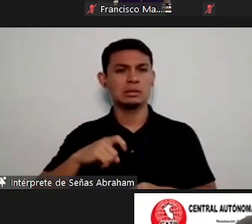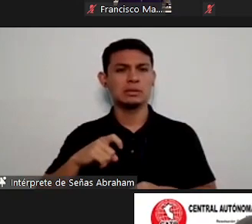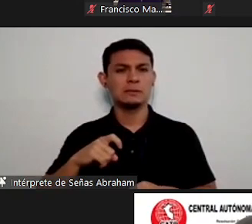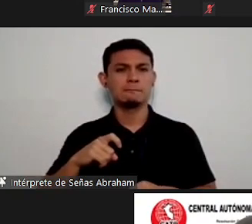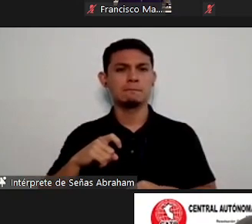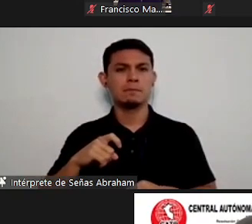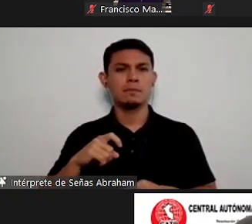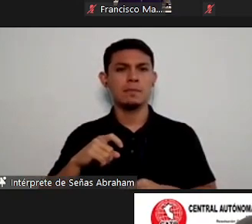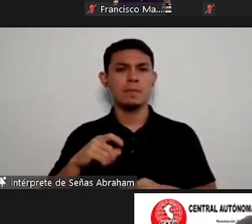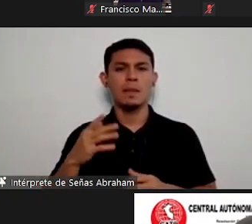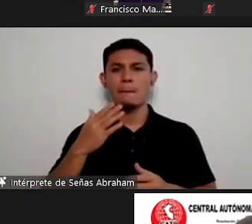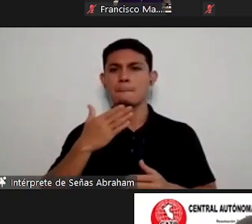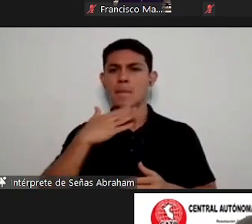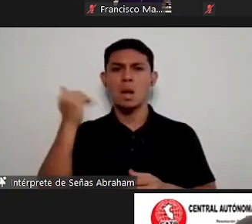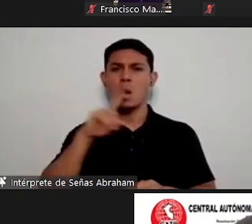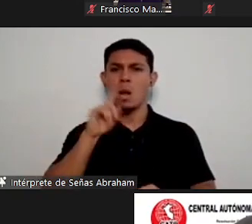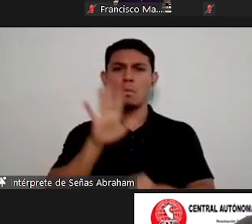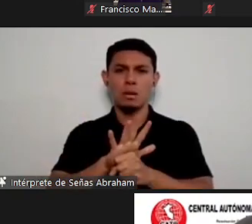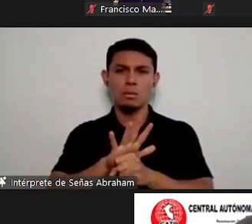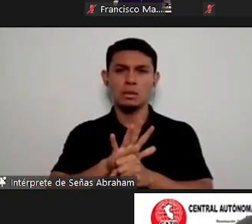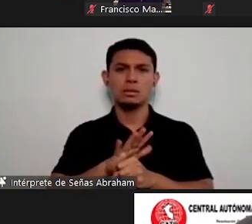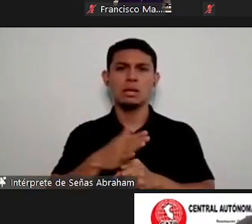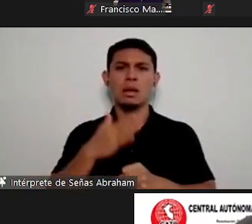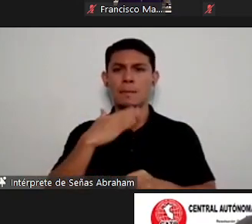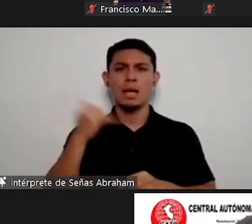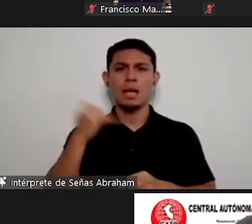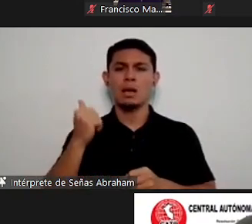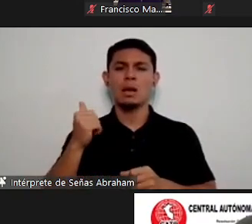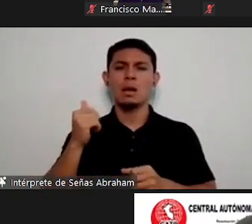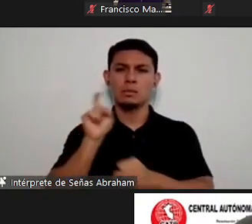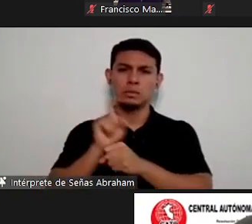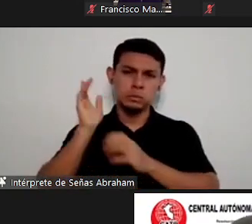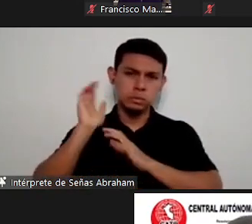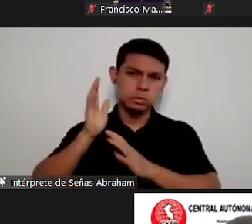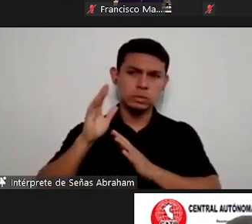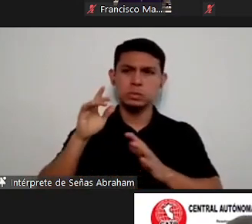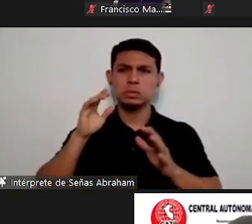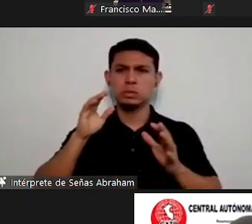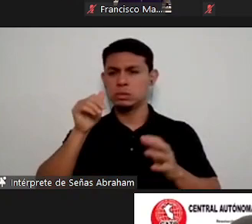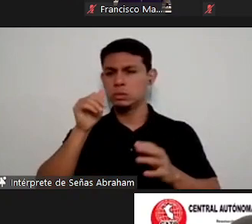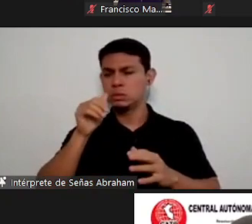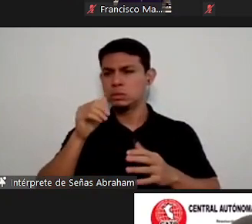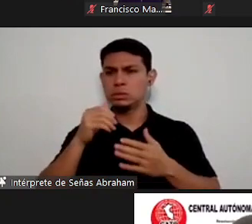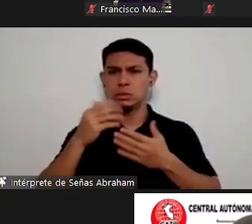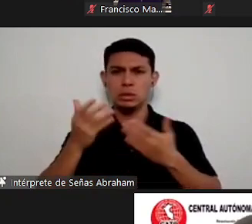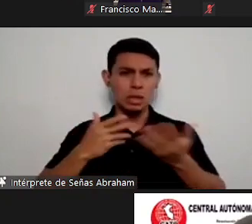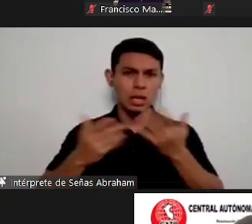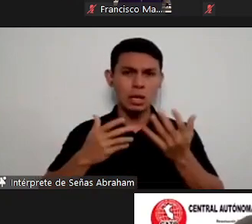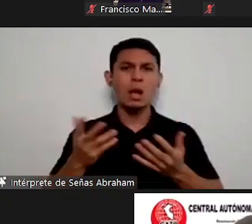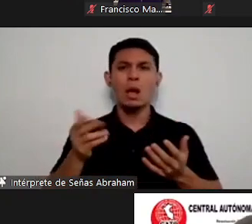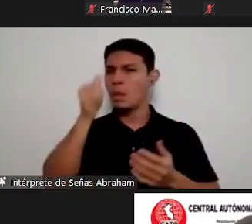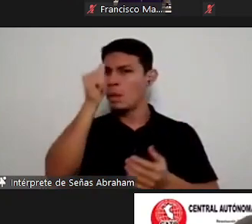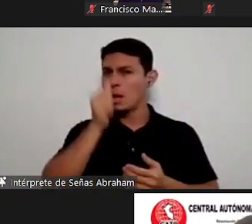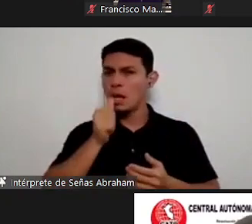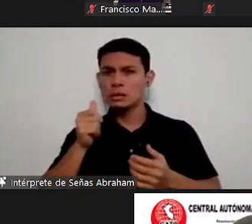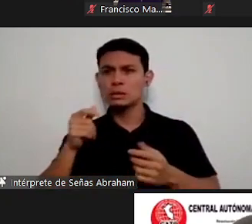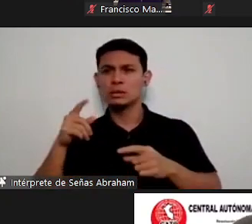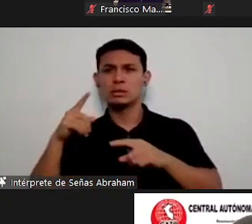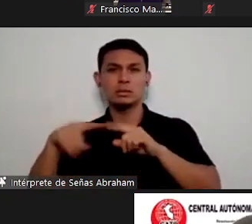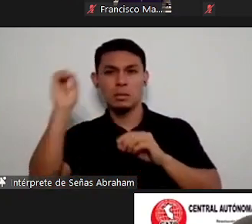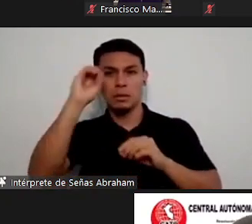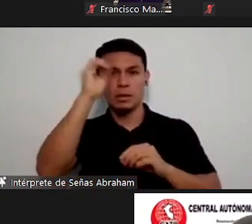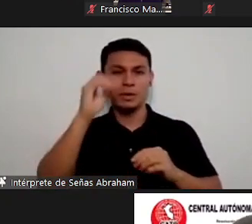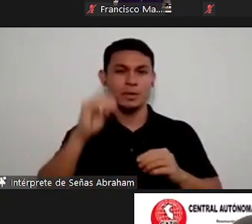that need that needs our commitment and our capabilities of dialogue tolerance from